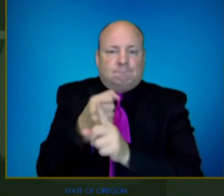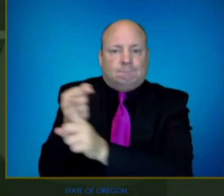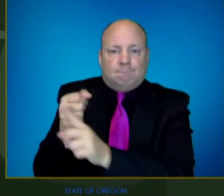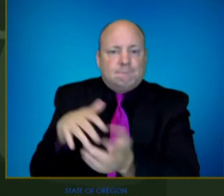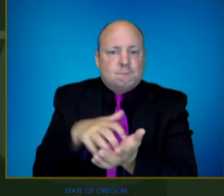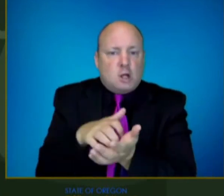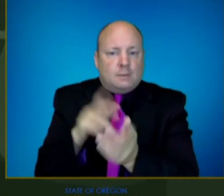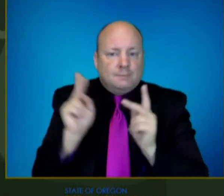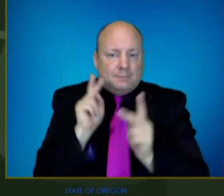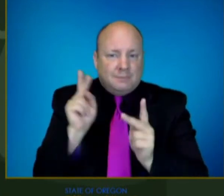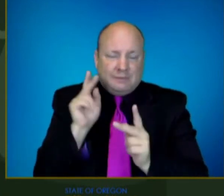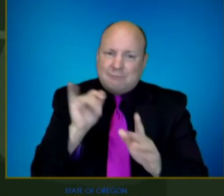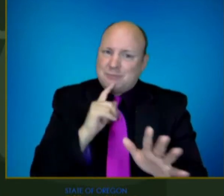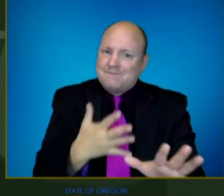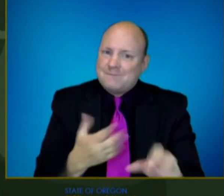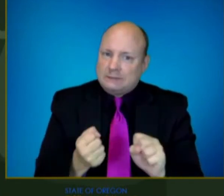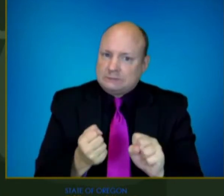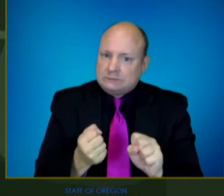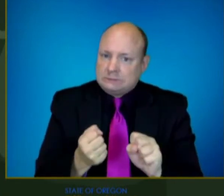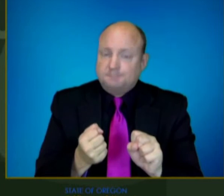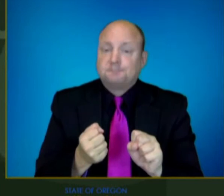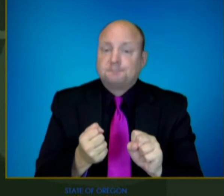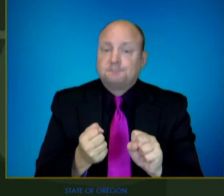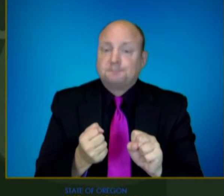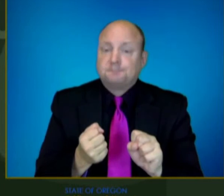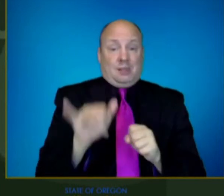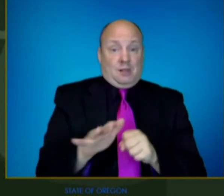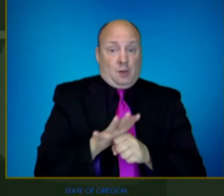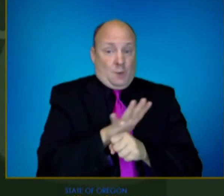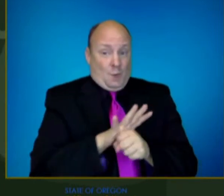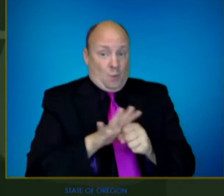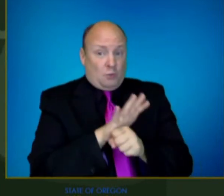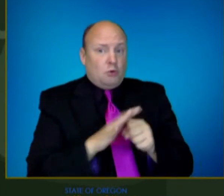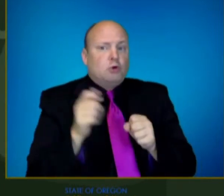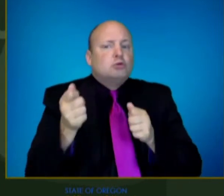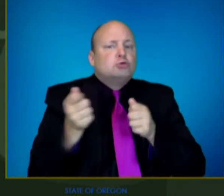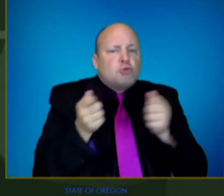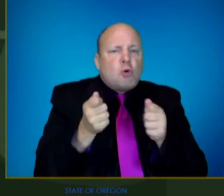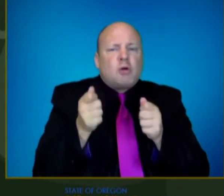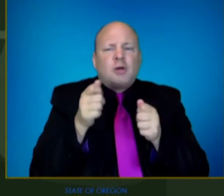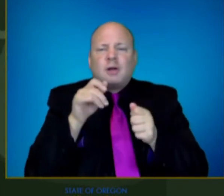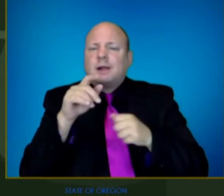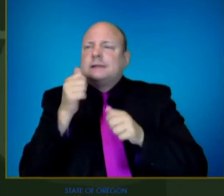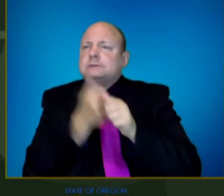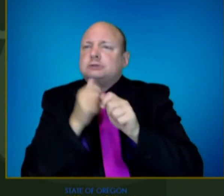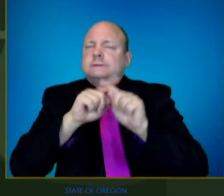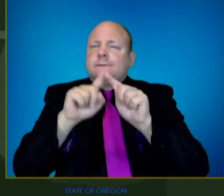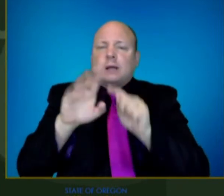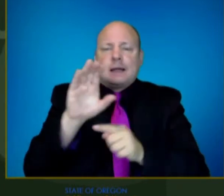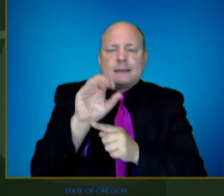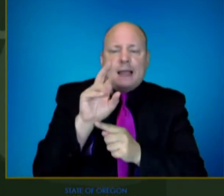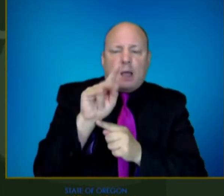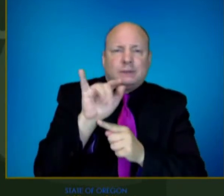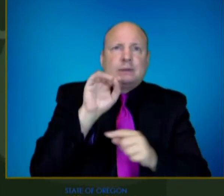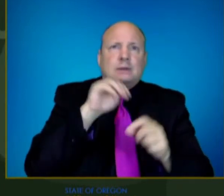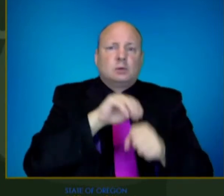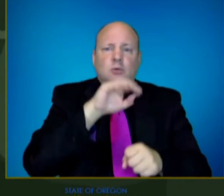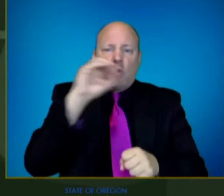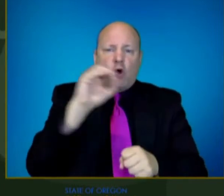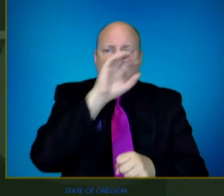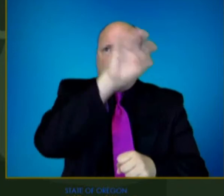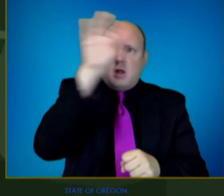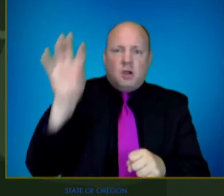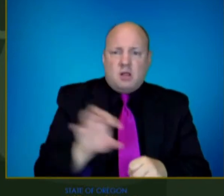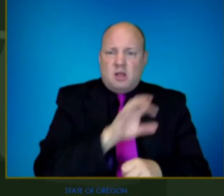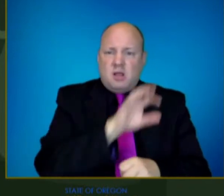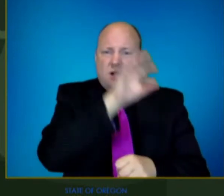In terms of local control, following our reopening, I hoped that we could move to a more